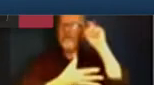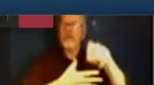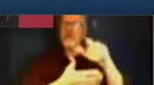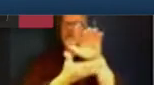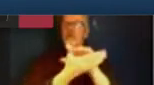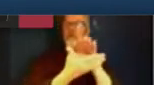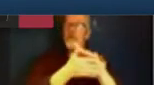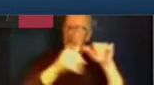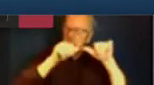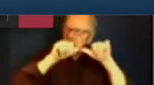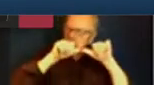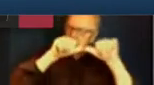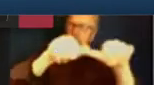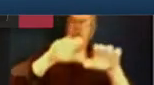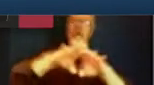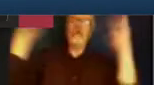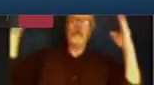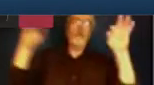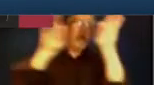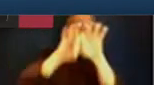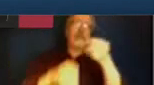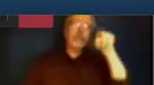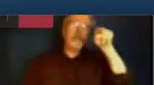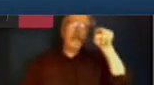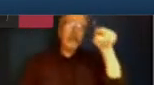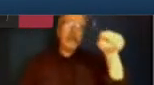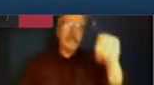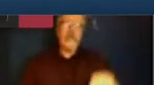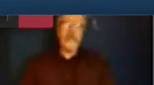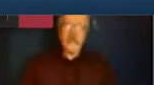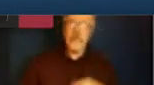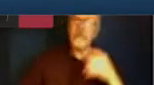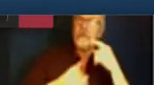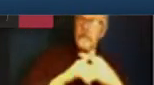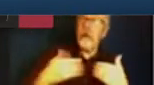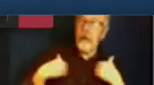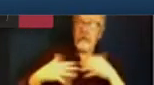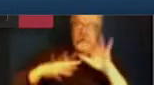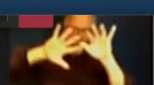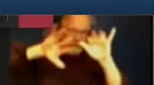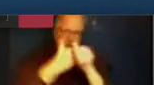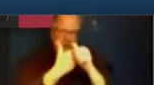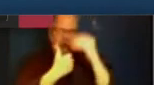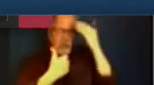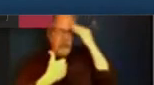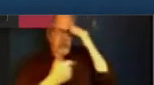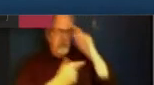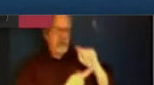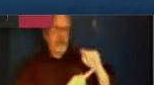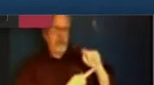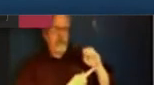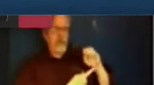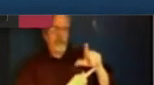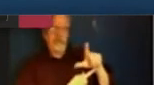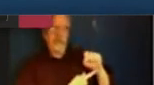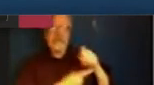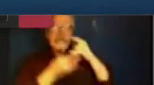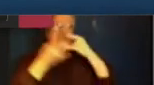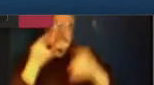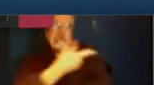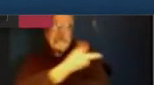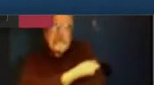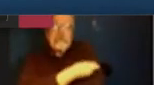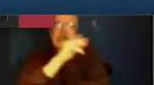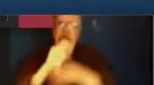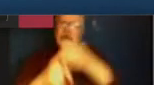the approach of using these tools that are now available to us, as opposed to denying ourselves